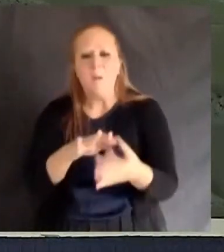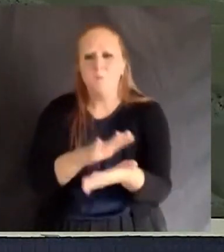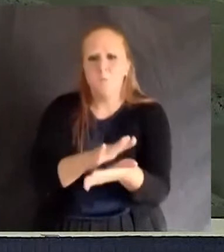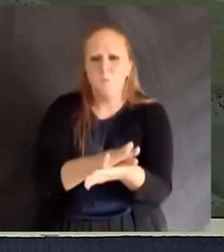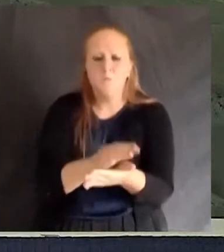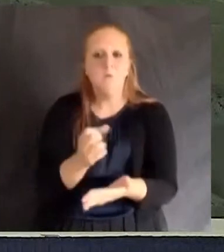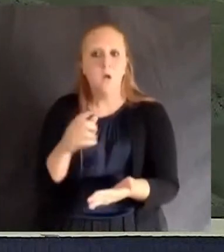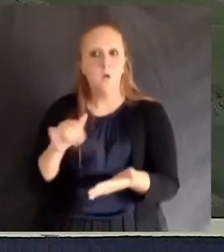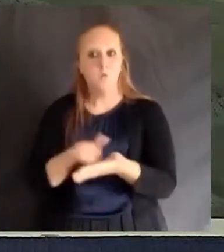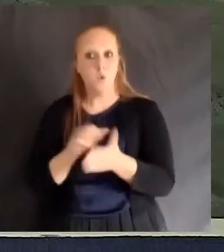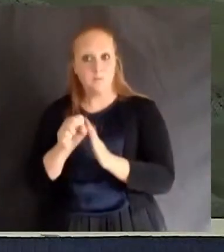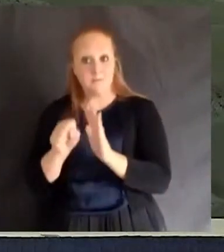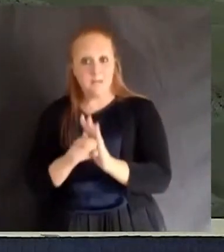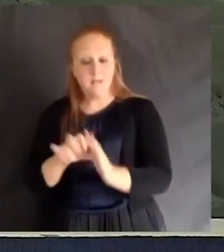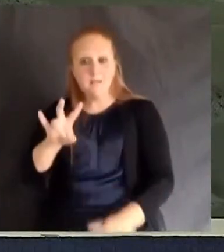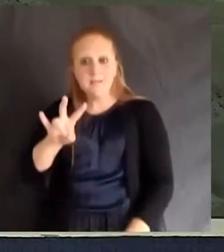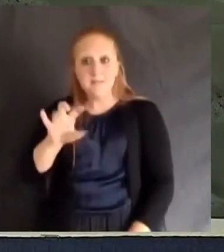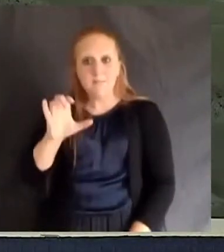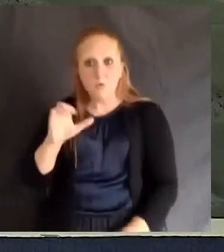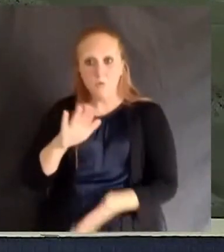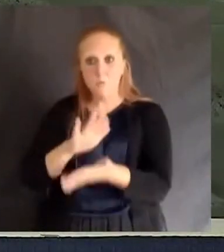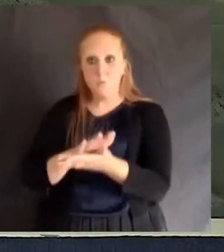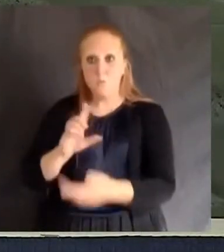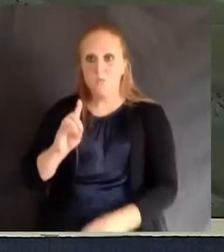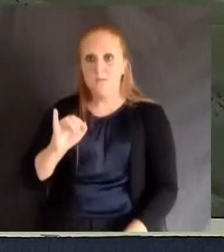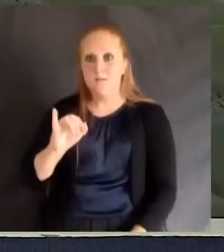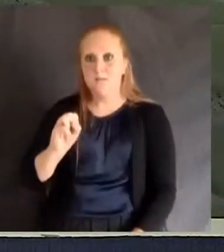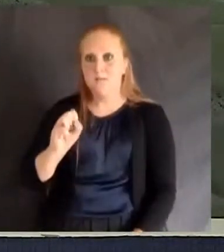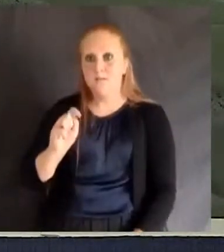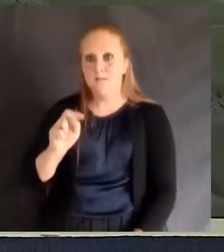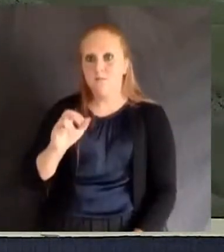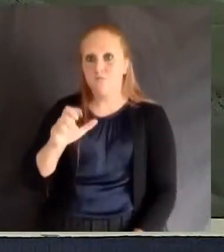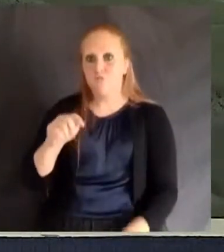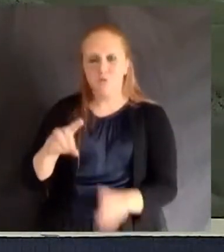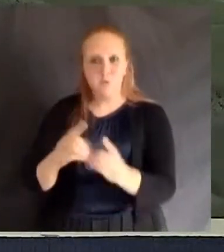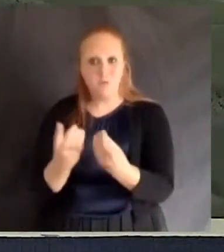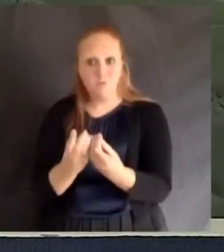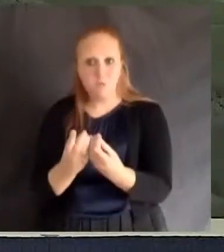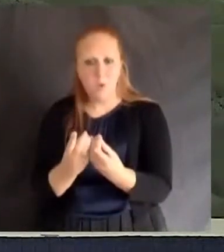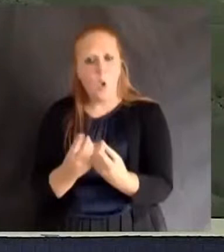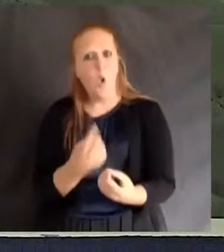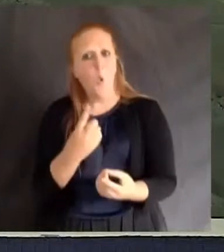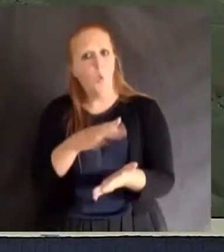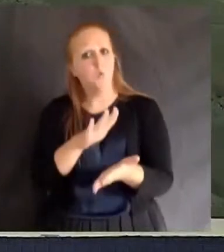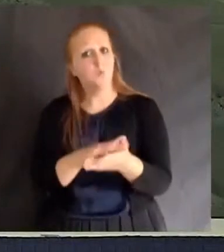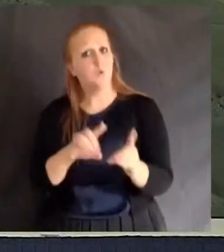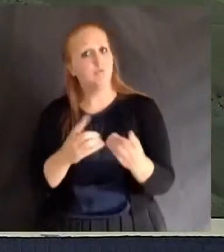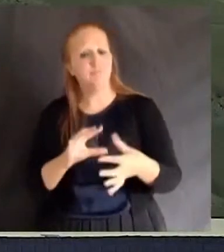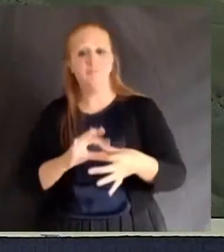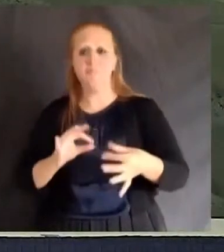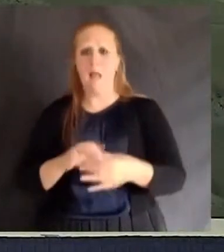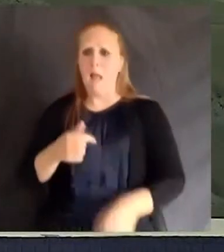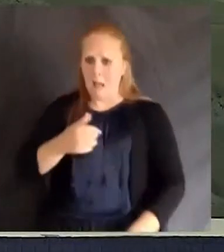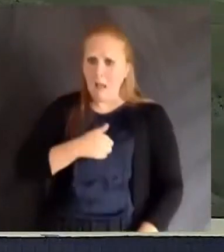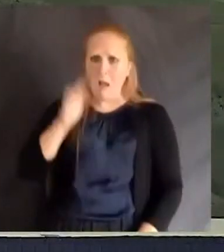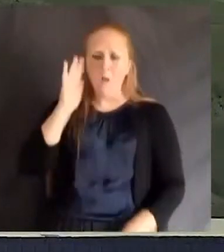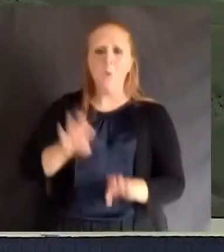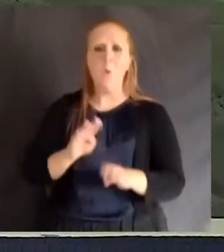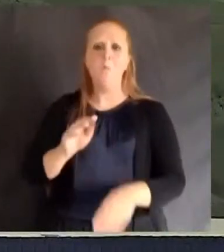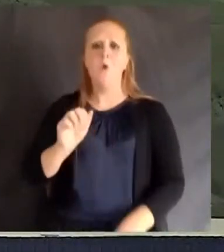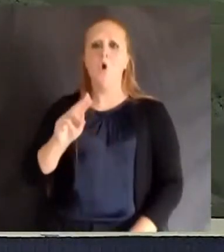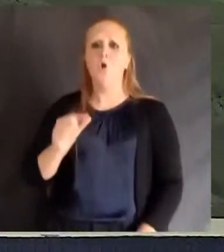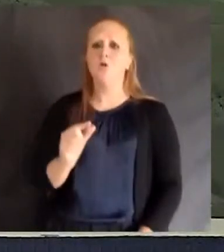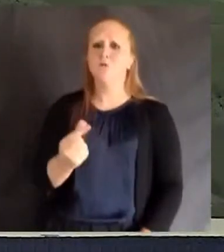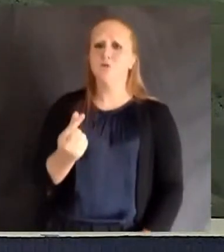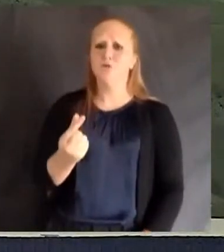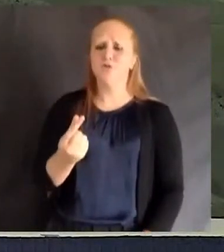districts. None of those 700 can say, I'm opening on August 1st. I'm opening